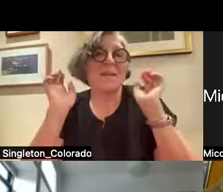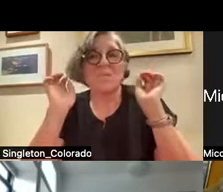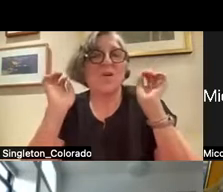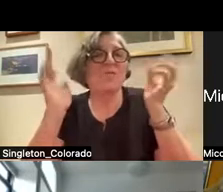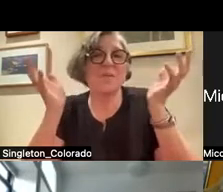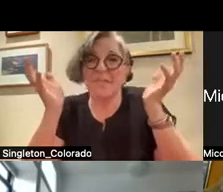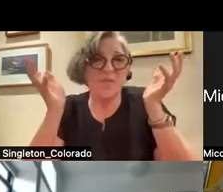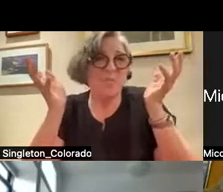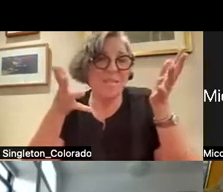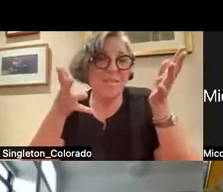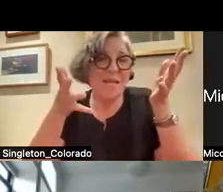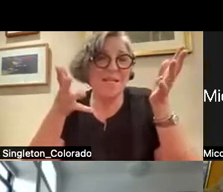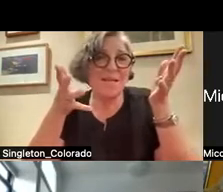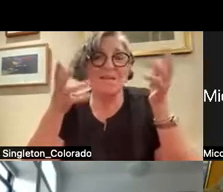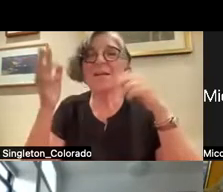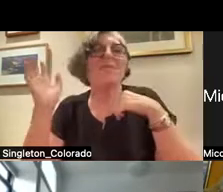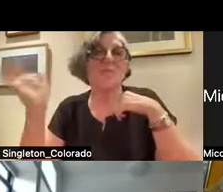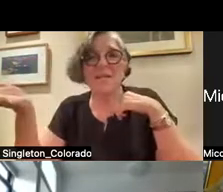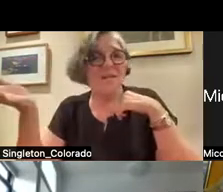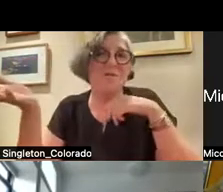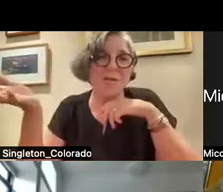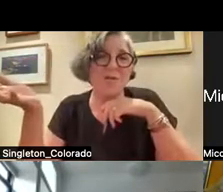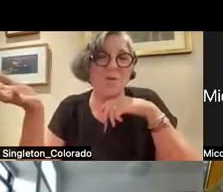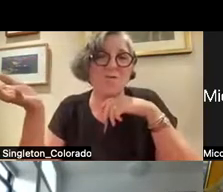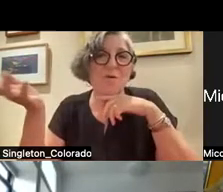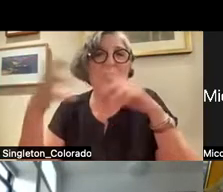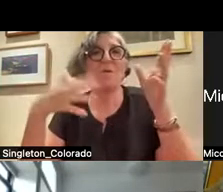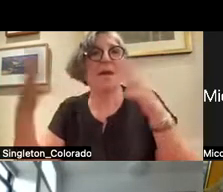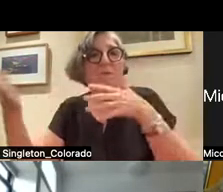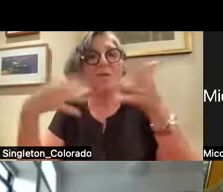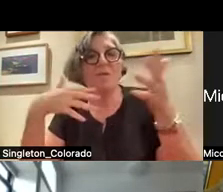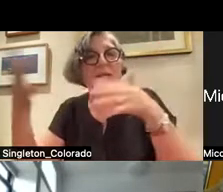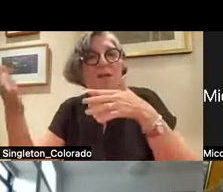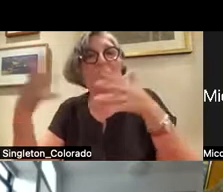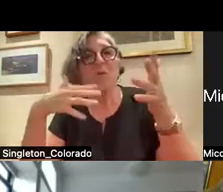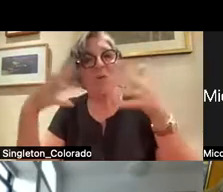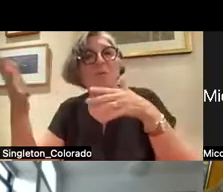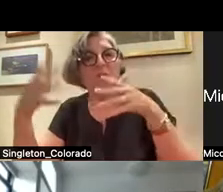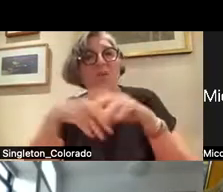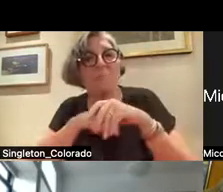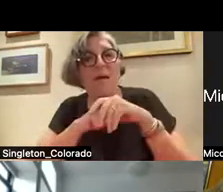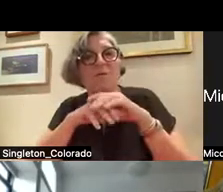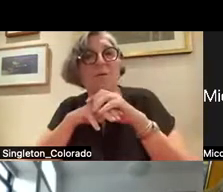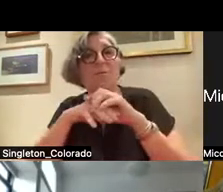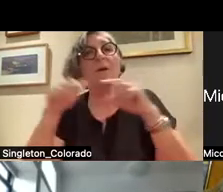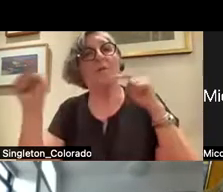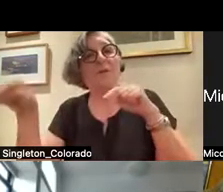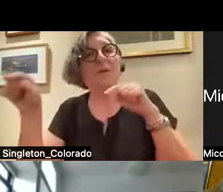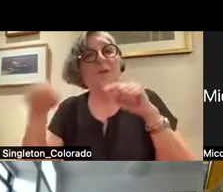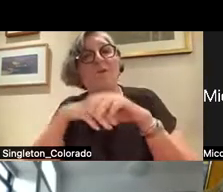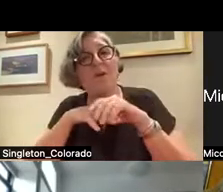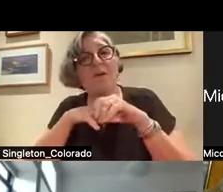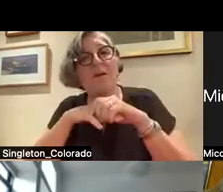that like is perfectly expressed in ASL and there's like no English word for it. So I would feel very comfortable switching back and forth